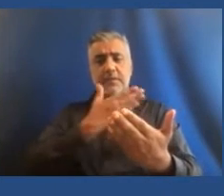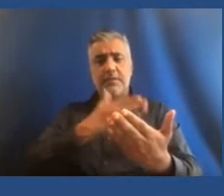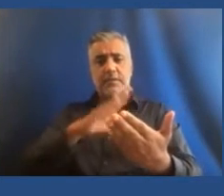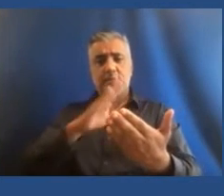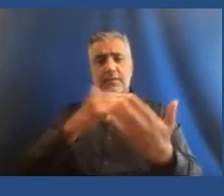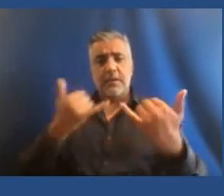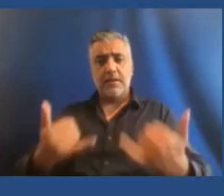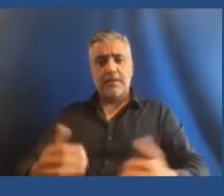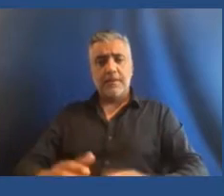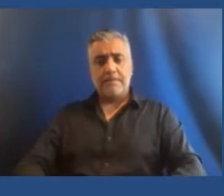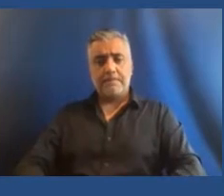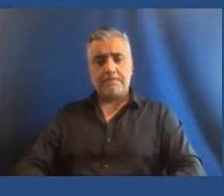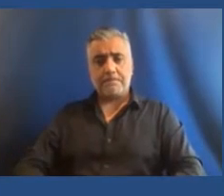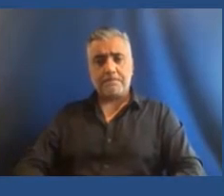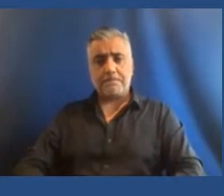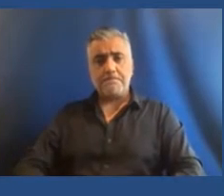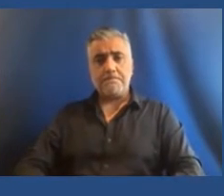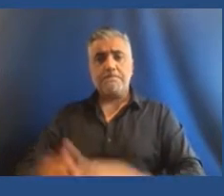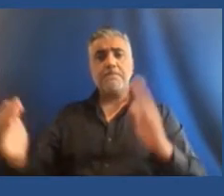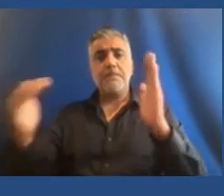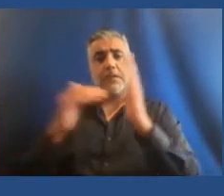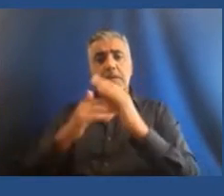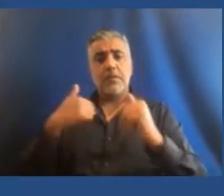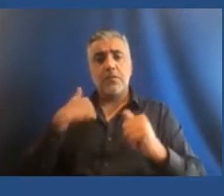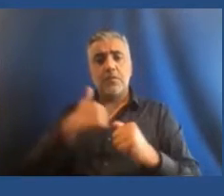Spiritus Sanctus. Amen.